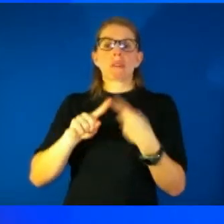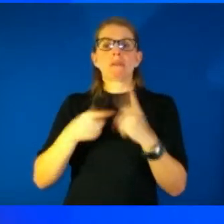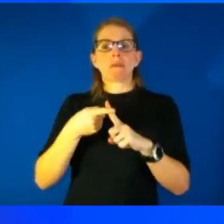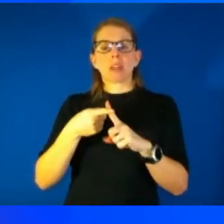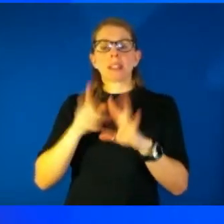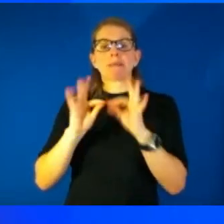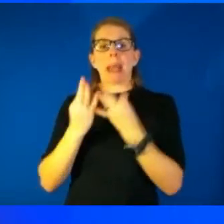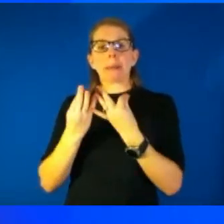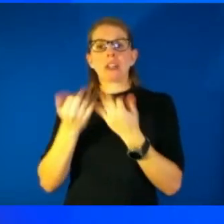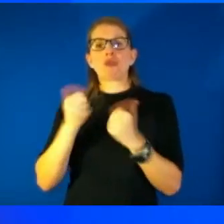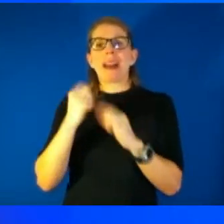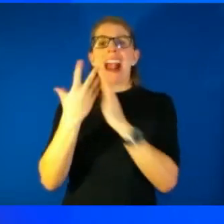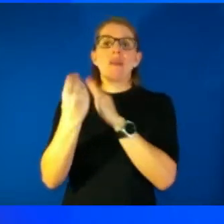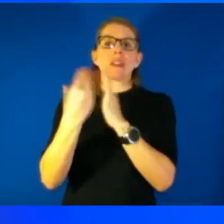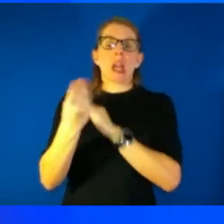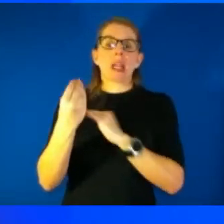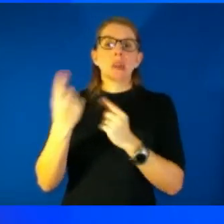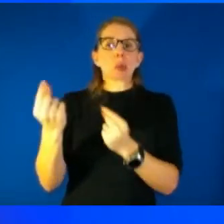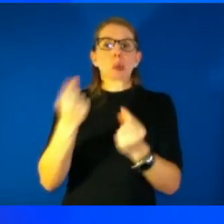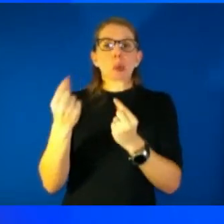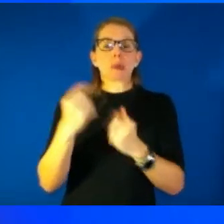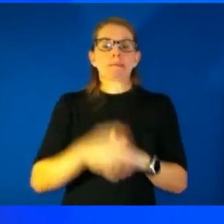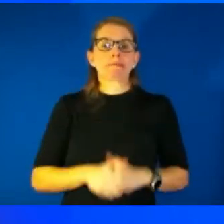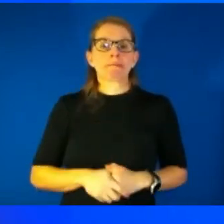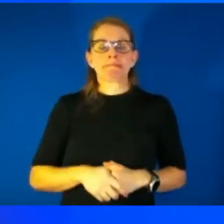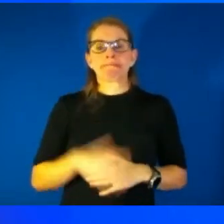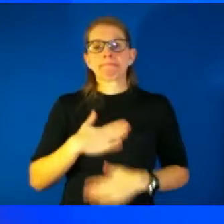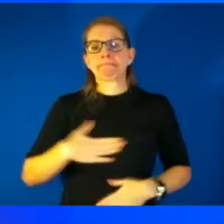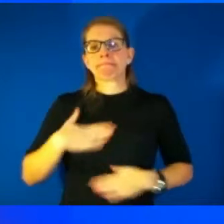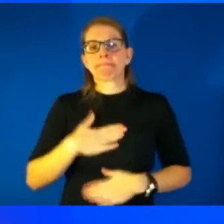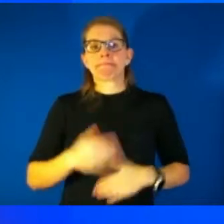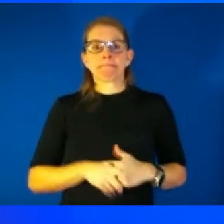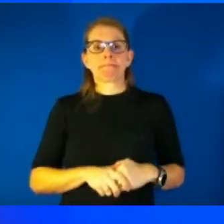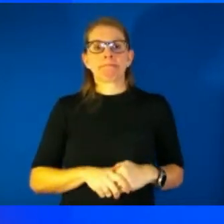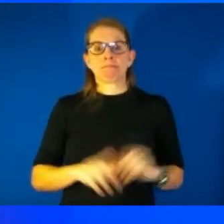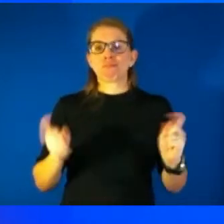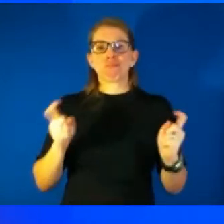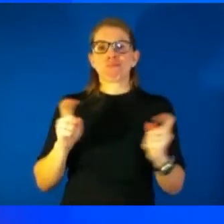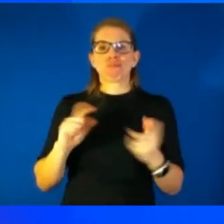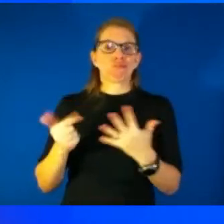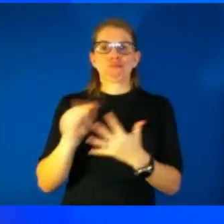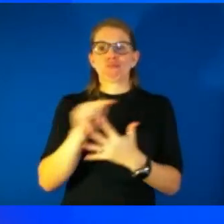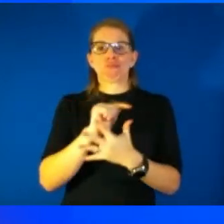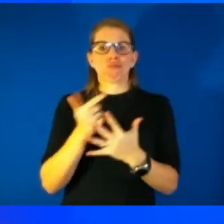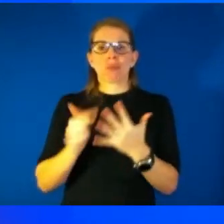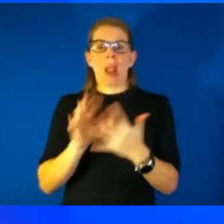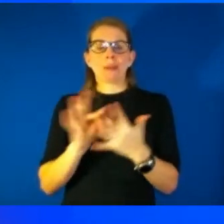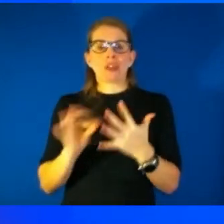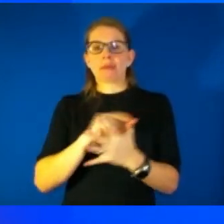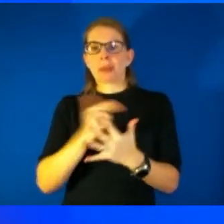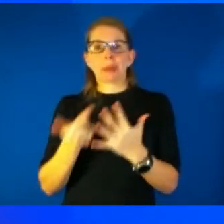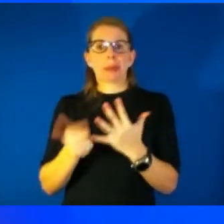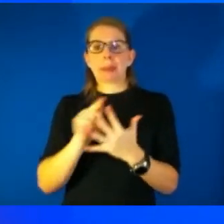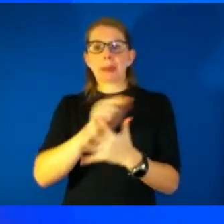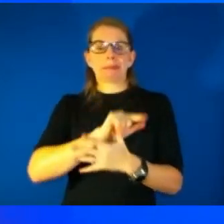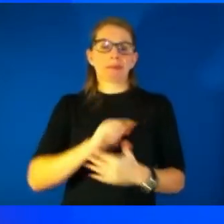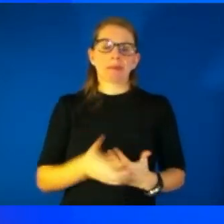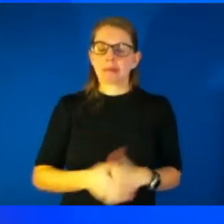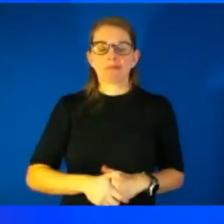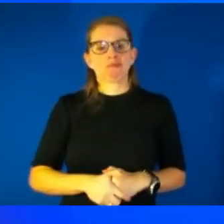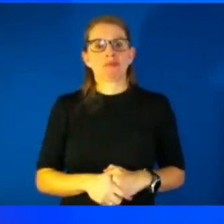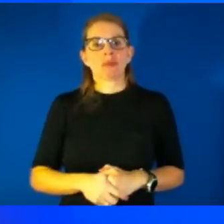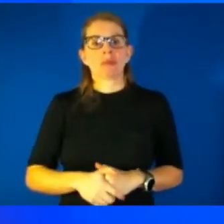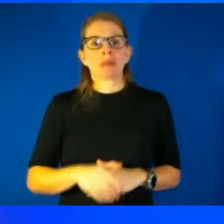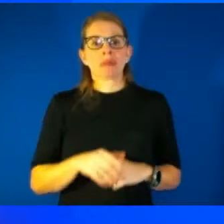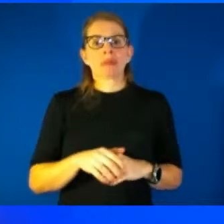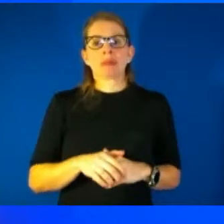things outdoors. It's kind of been a revolving door, as Caitlin said. I mean, we can't really. I really kind of try to